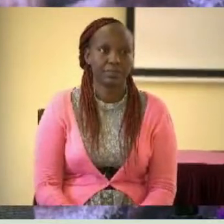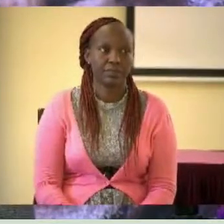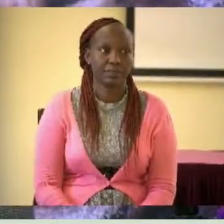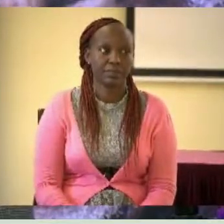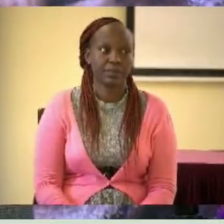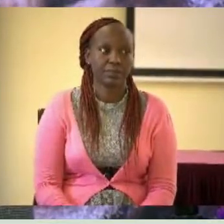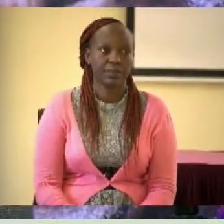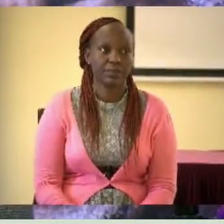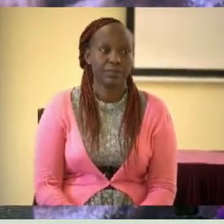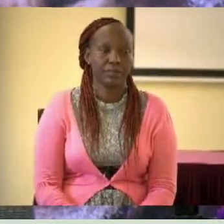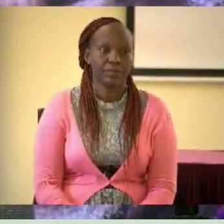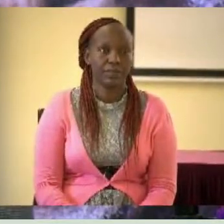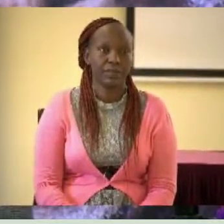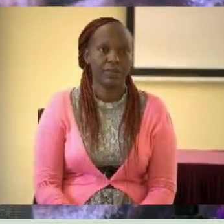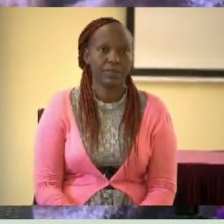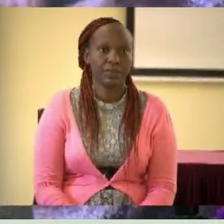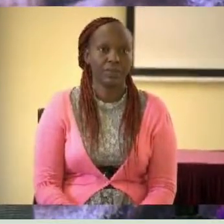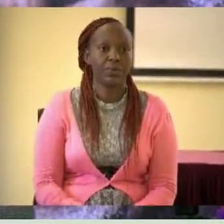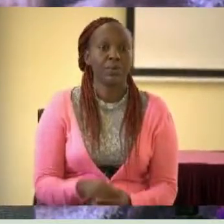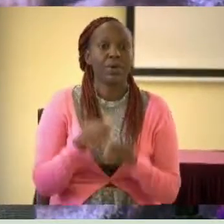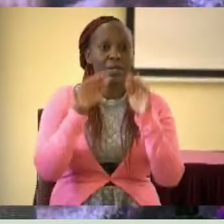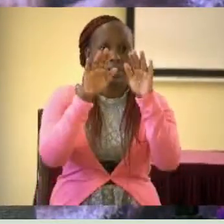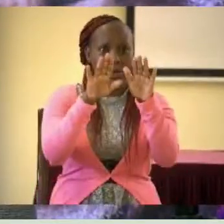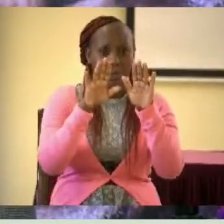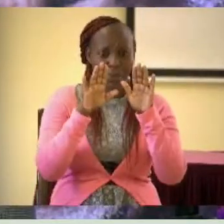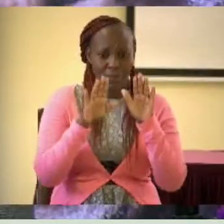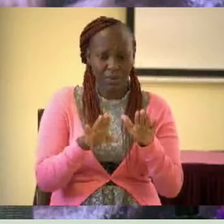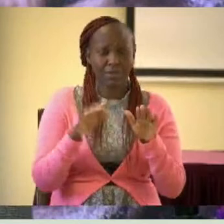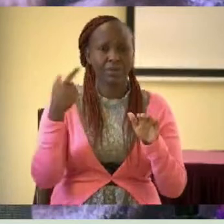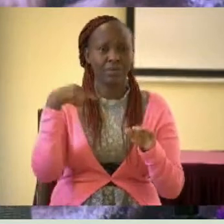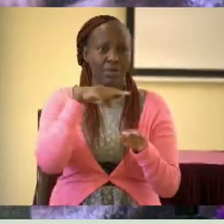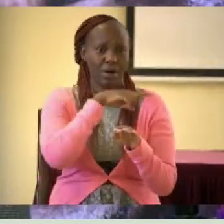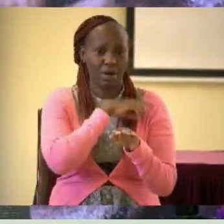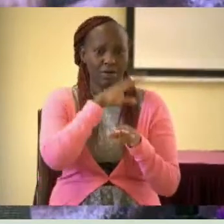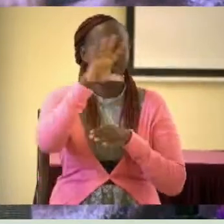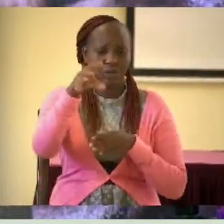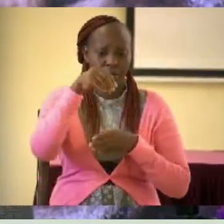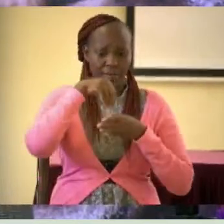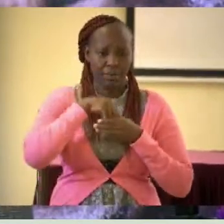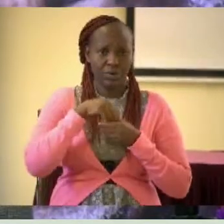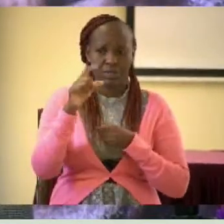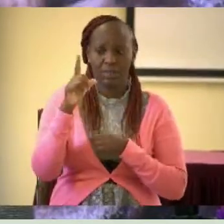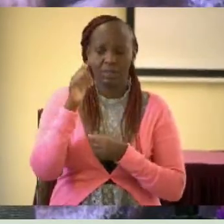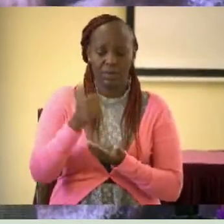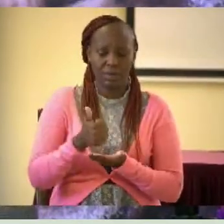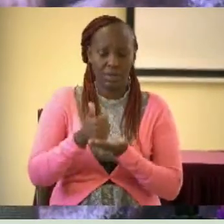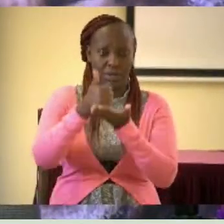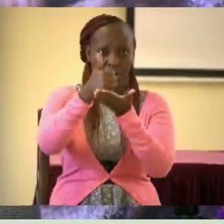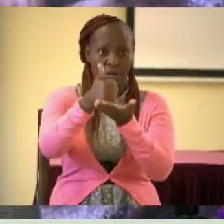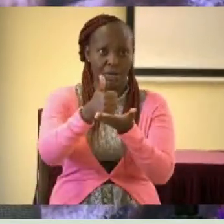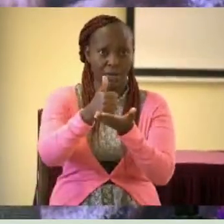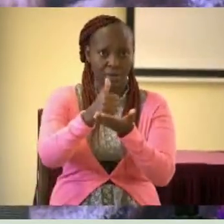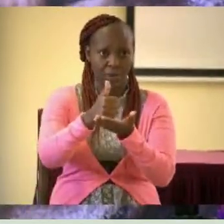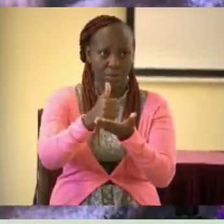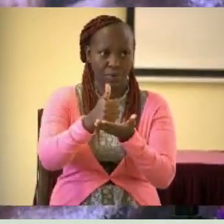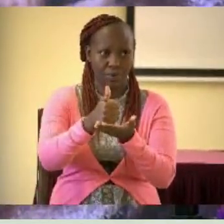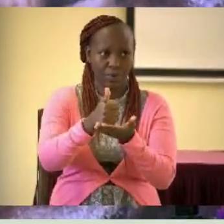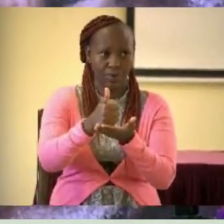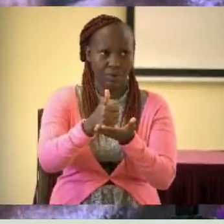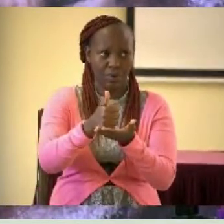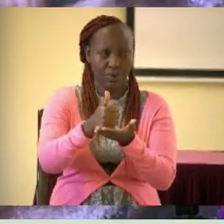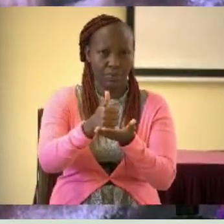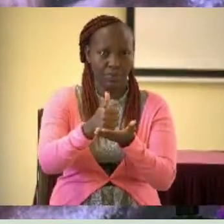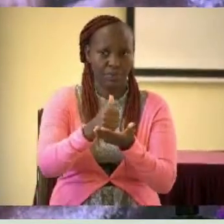it then becomes very important for us to embrace legal aid, not just as